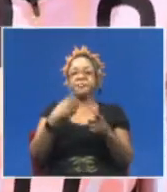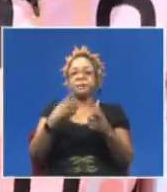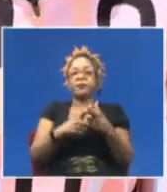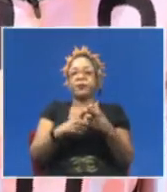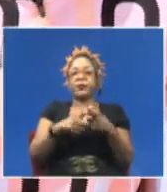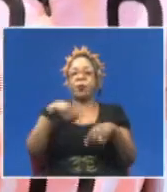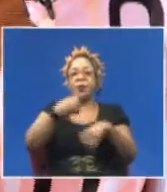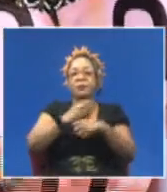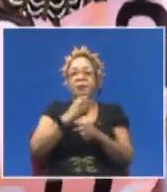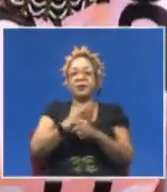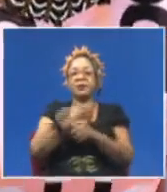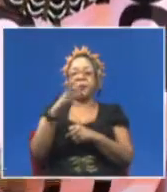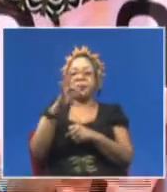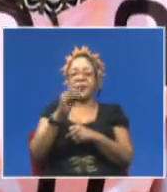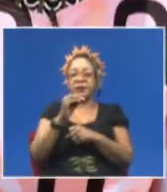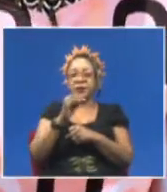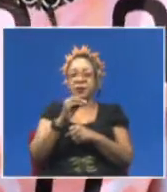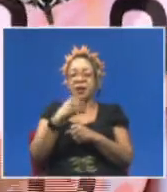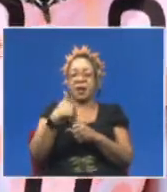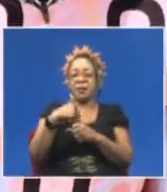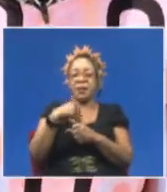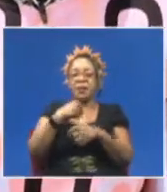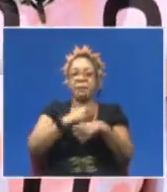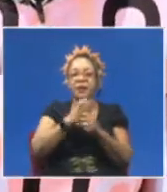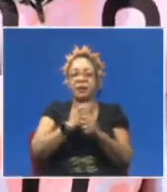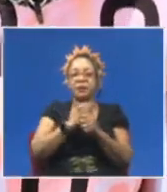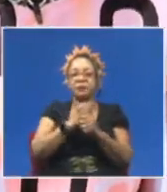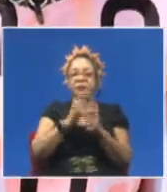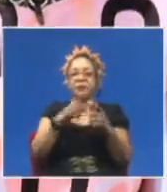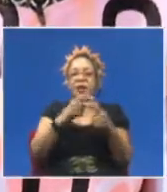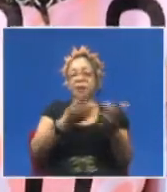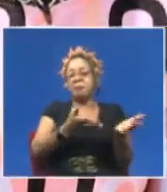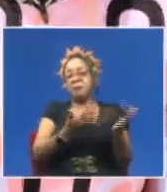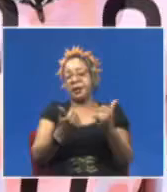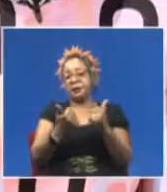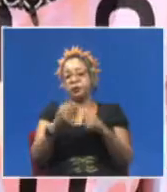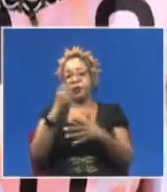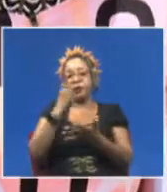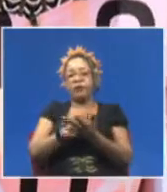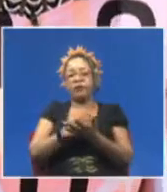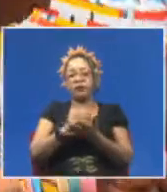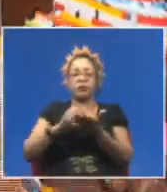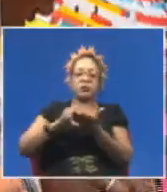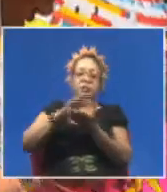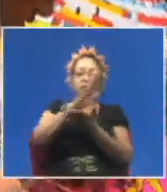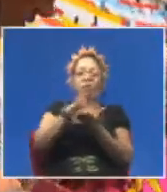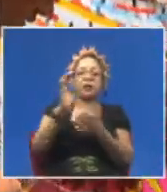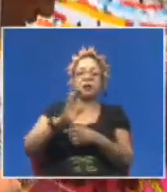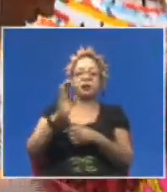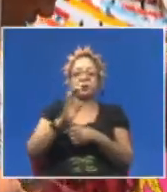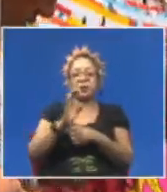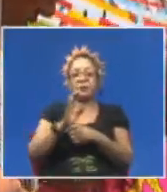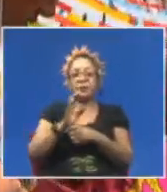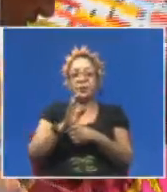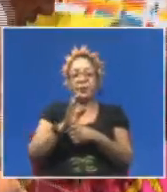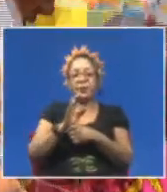of leather. We bring to the women. They make that and return to the office. Finishing is done and sent to the customer.